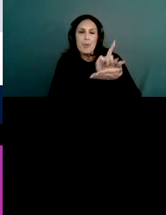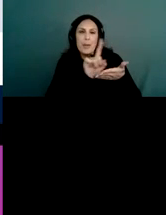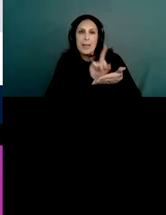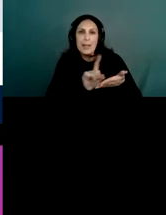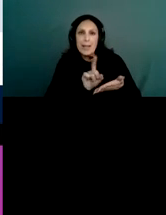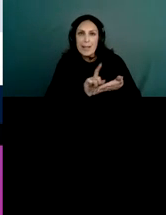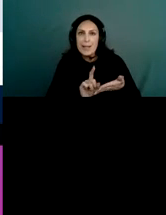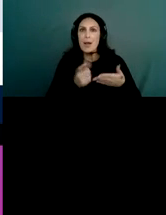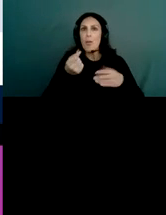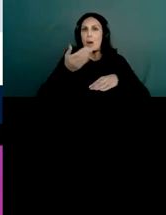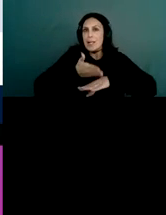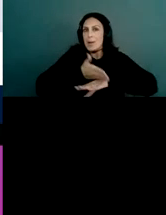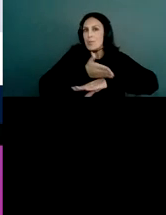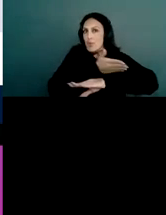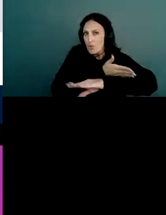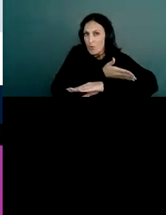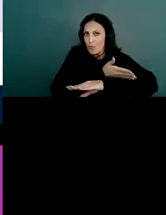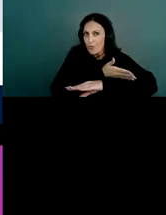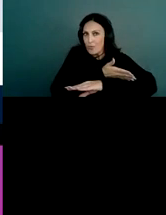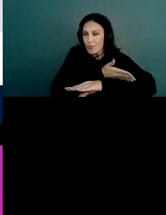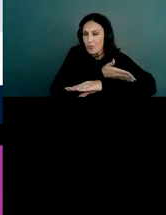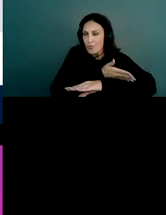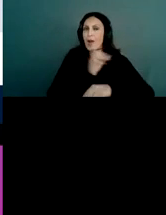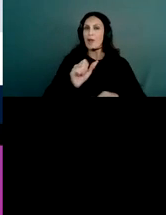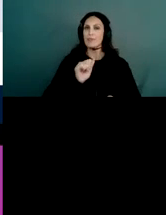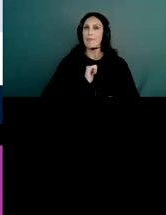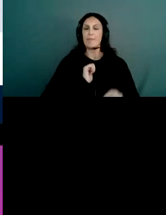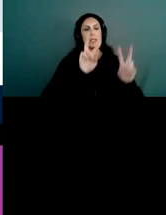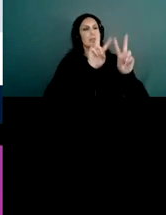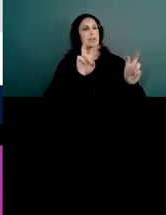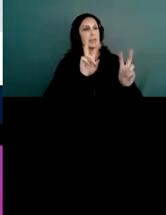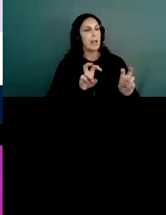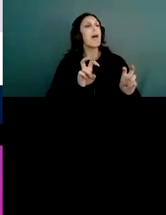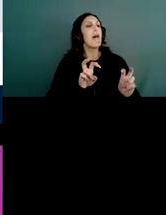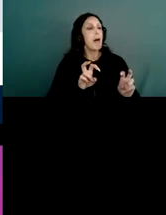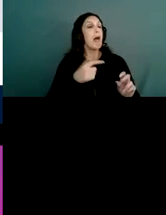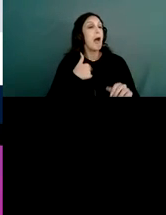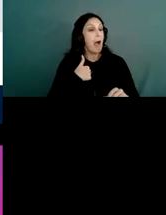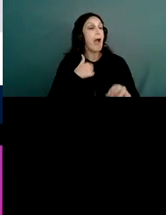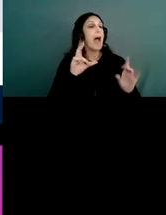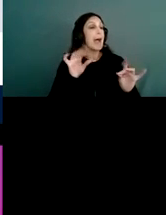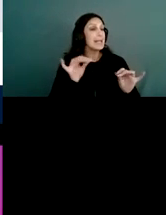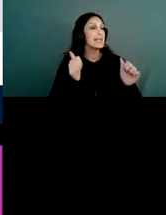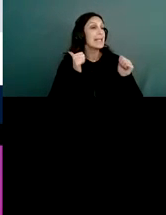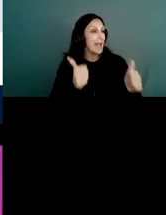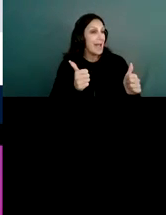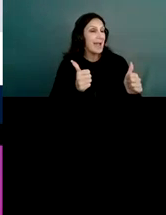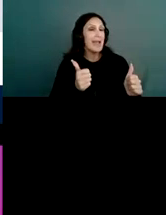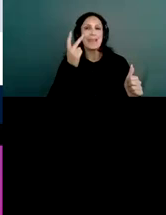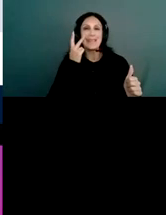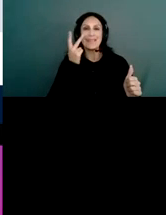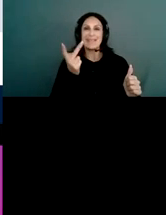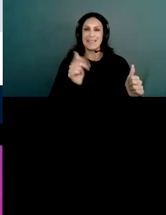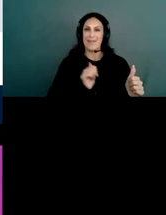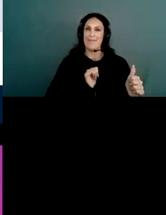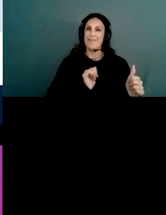areas. Students can see how many levels are left until they know everything. Lexia